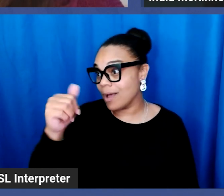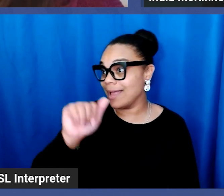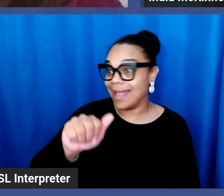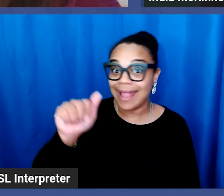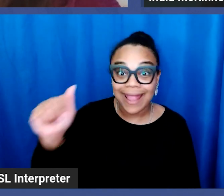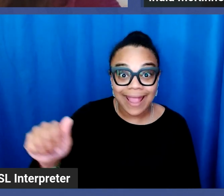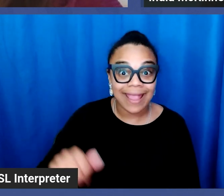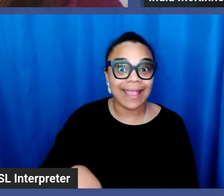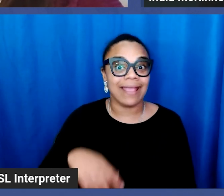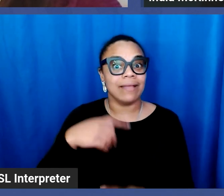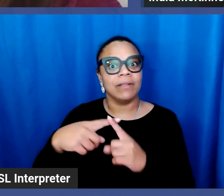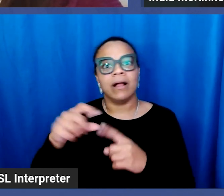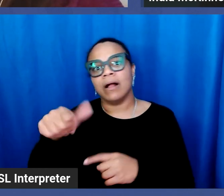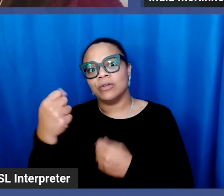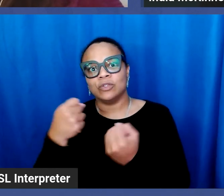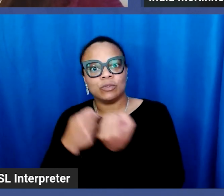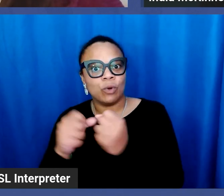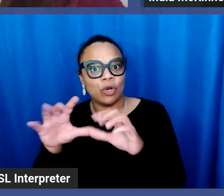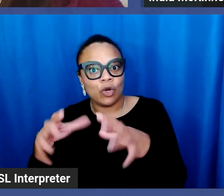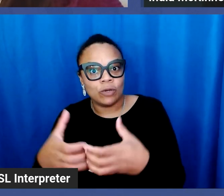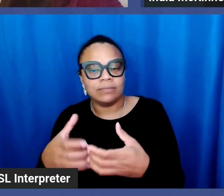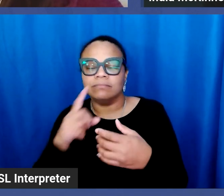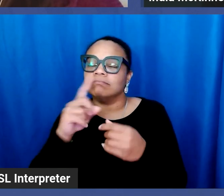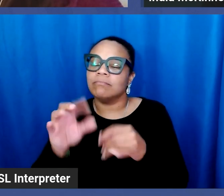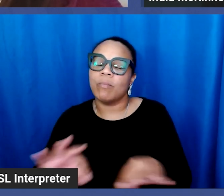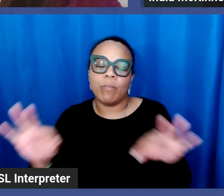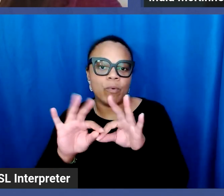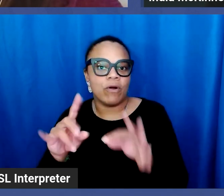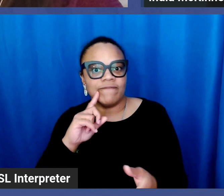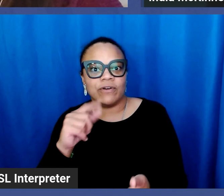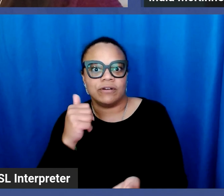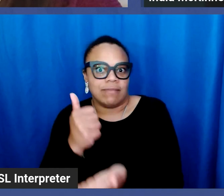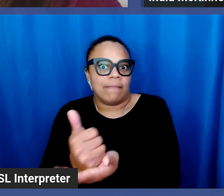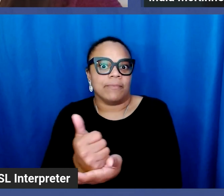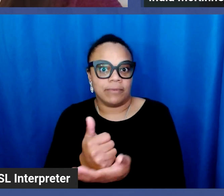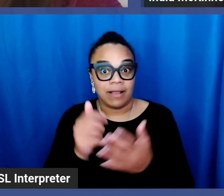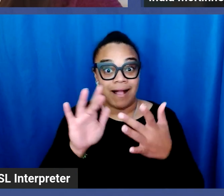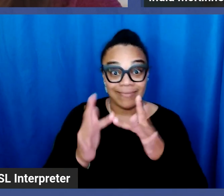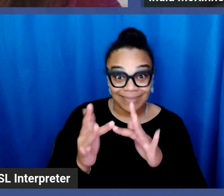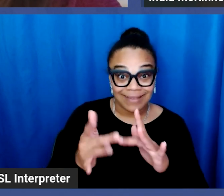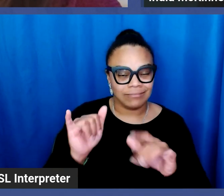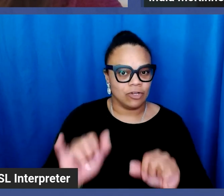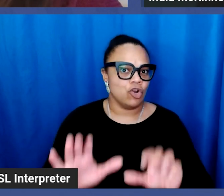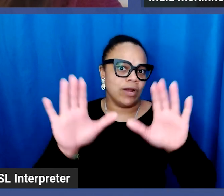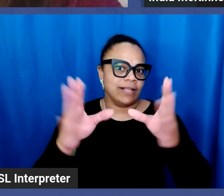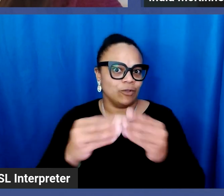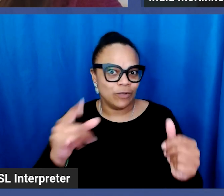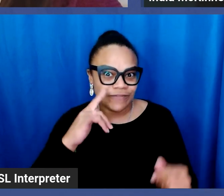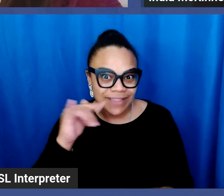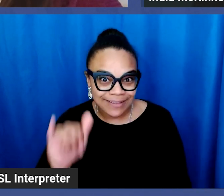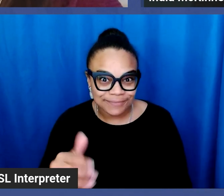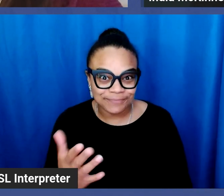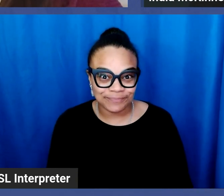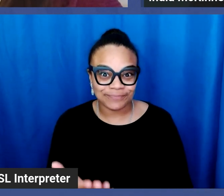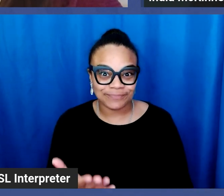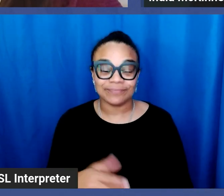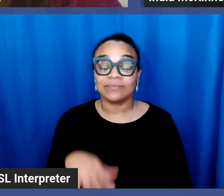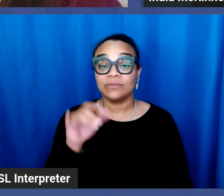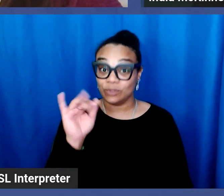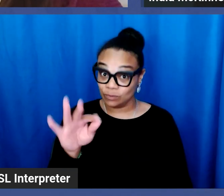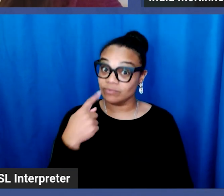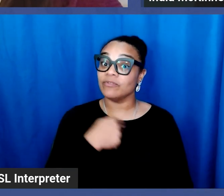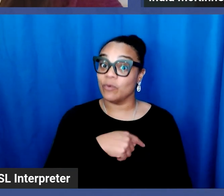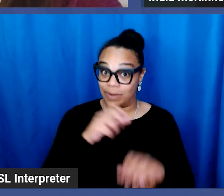are really proven to help. And online is a really great solution for a lot of those things. So even if we can determine